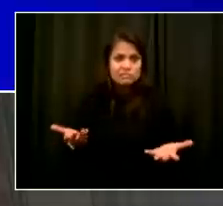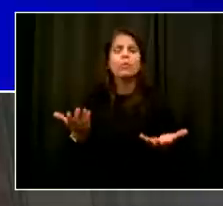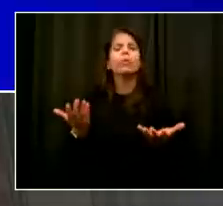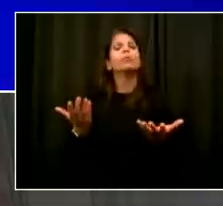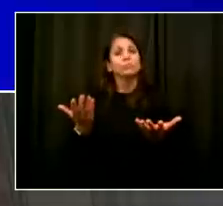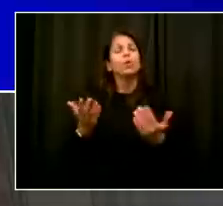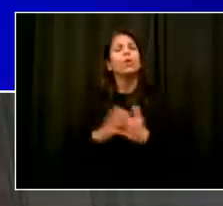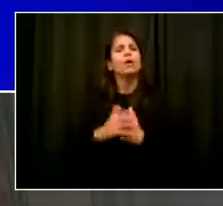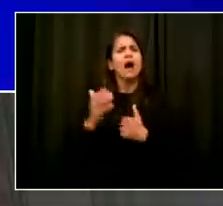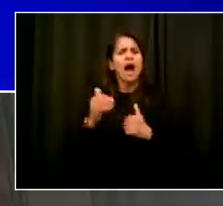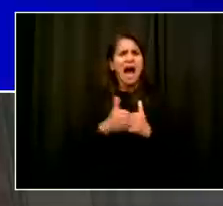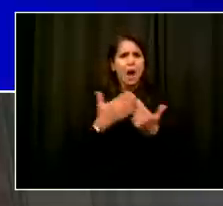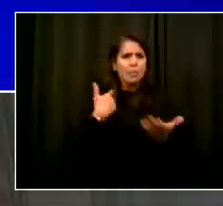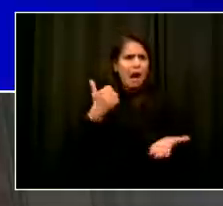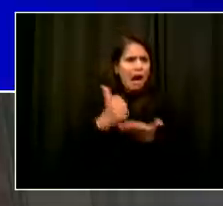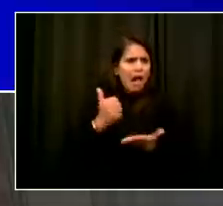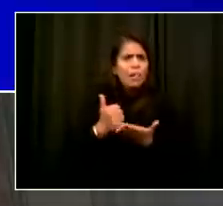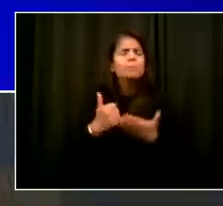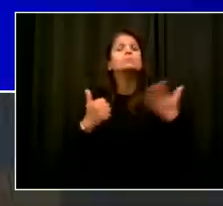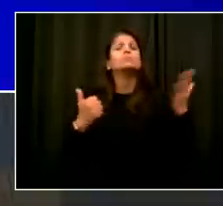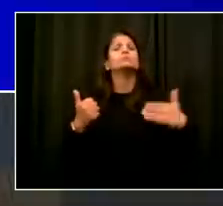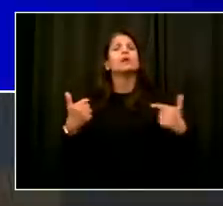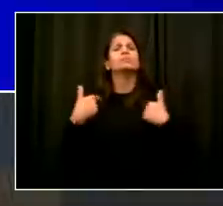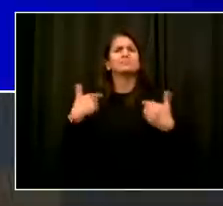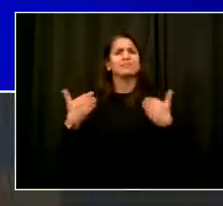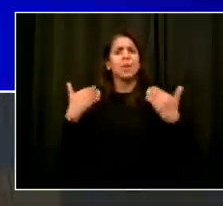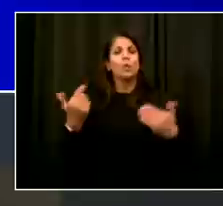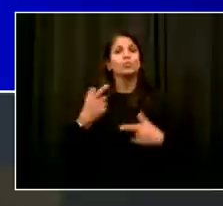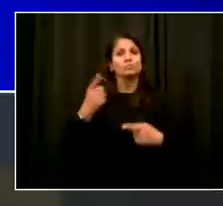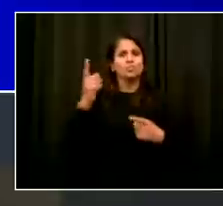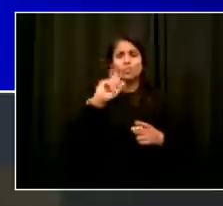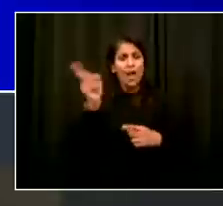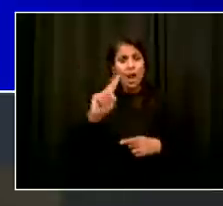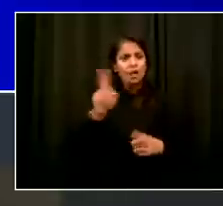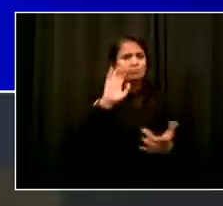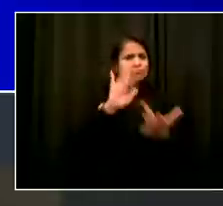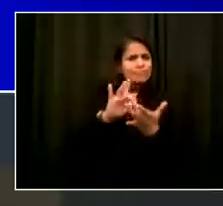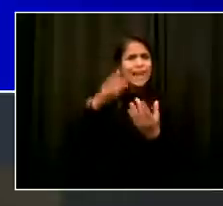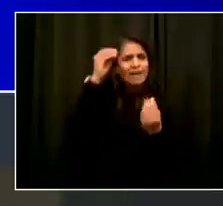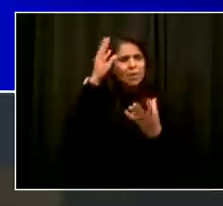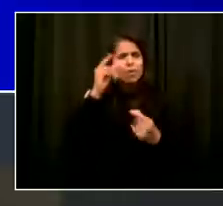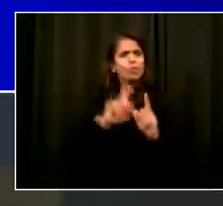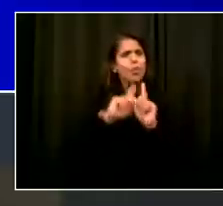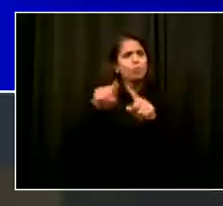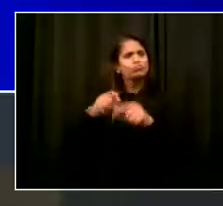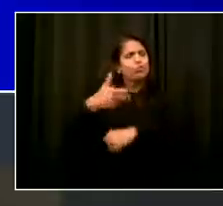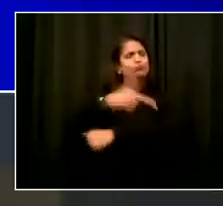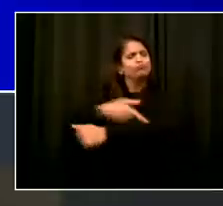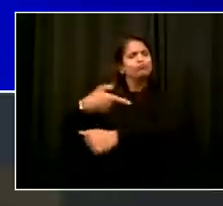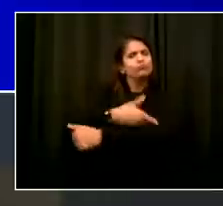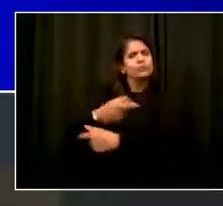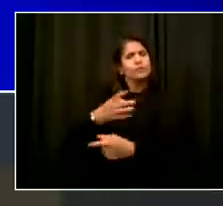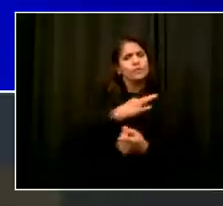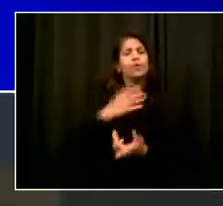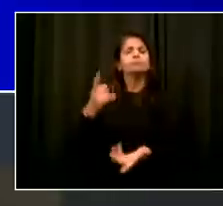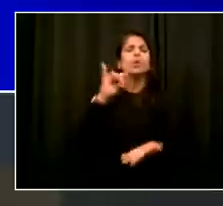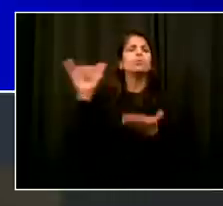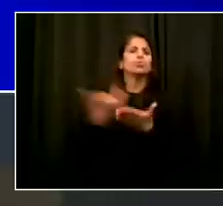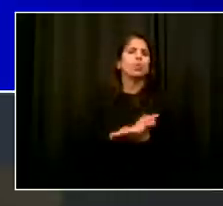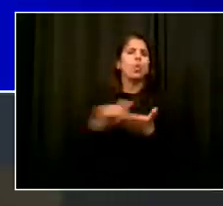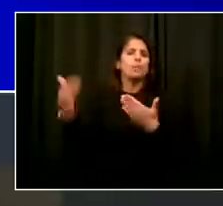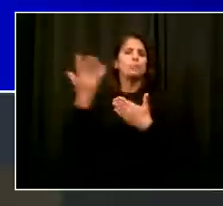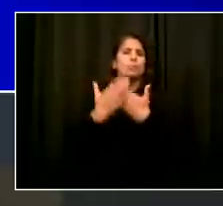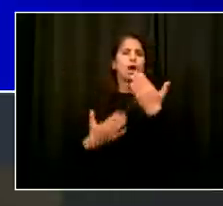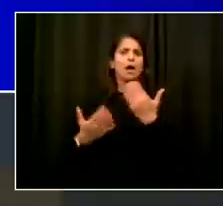as always. New campaign, Give Blood NYC, helping us to understand how important it is and how easy it is. And the